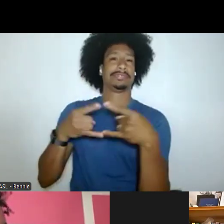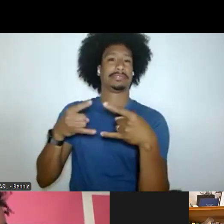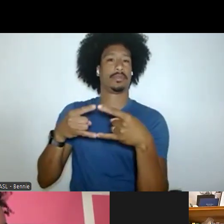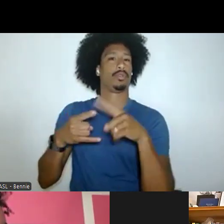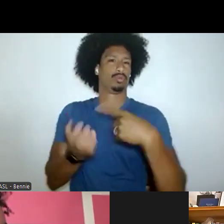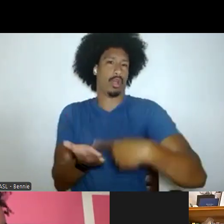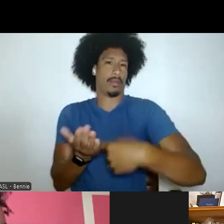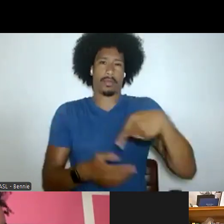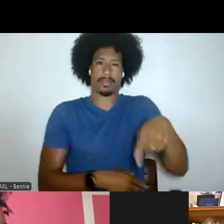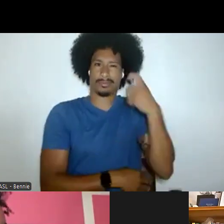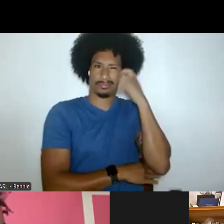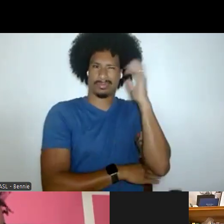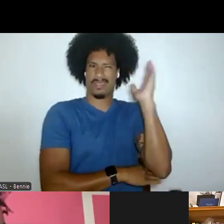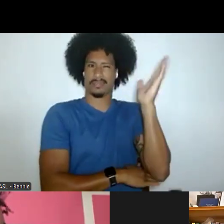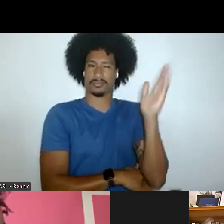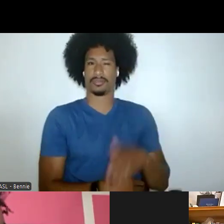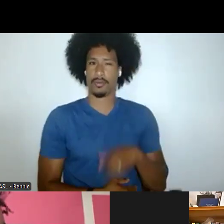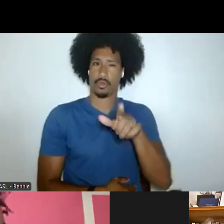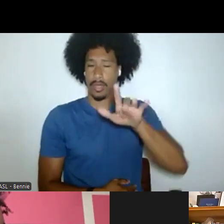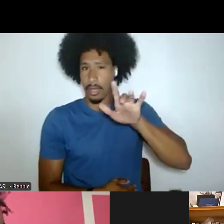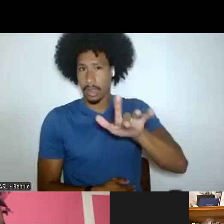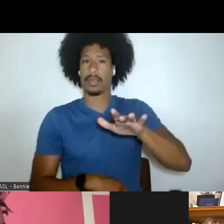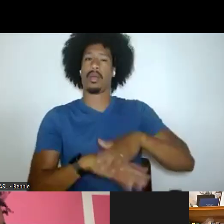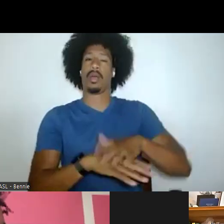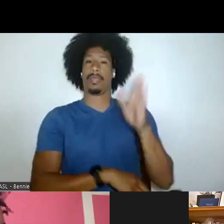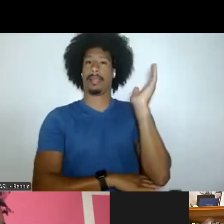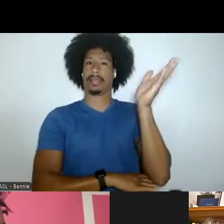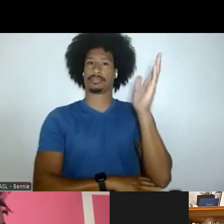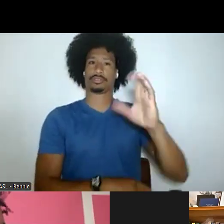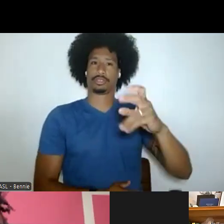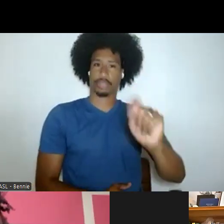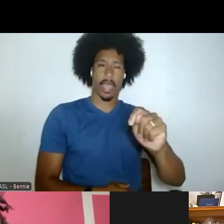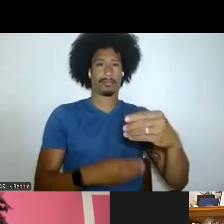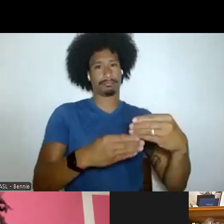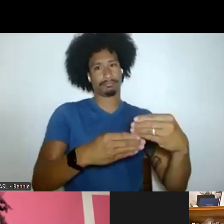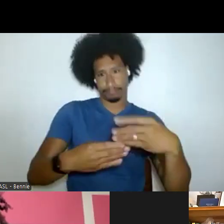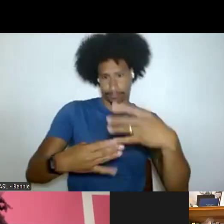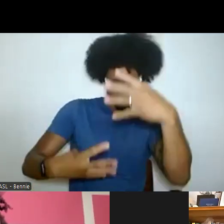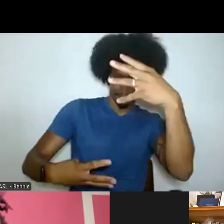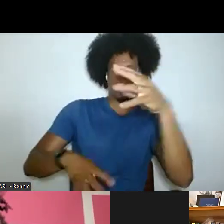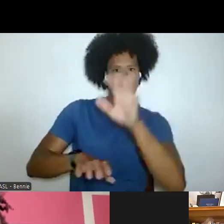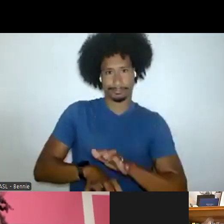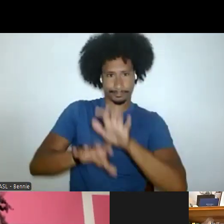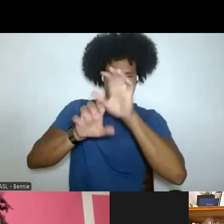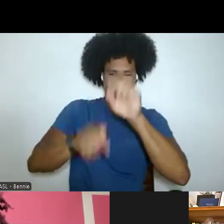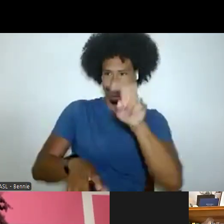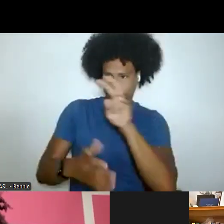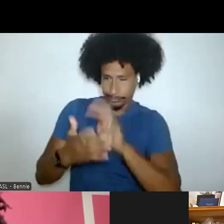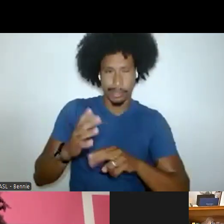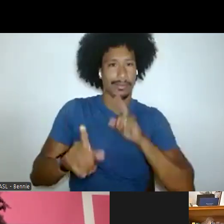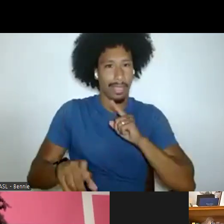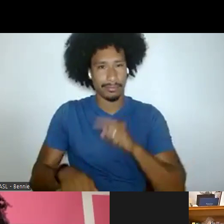you can click on the lecture chat for that. And I'll pass it back to Moya to talk about the